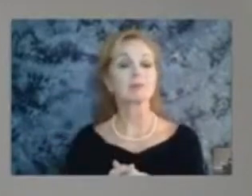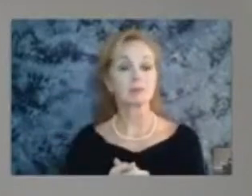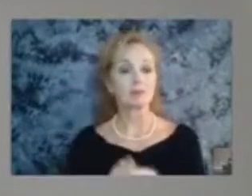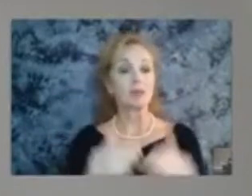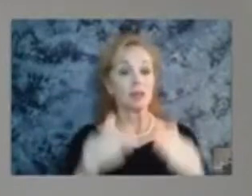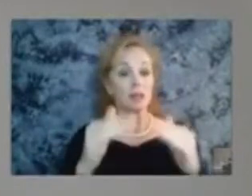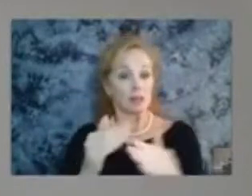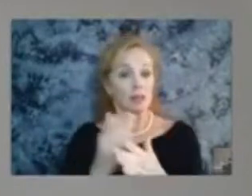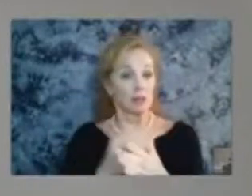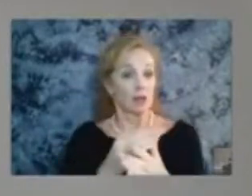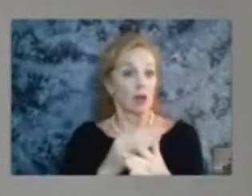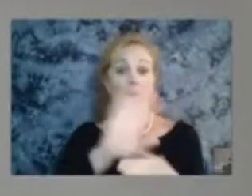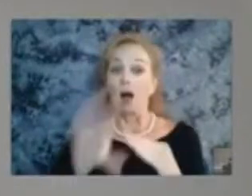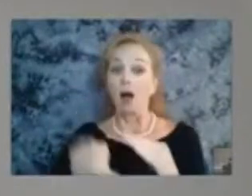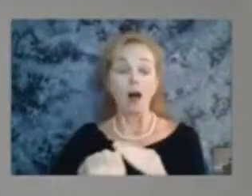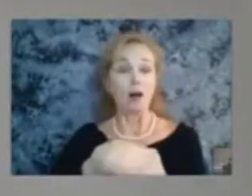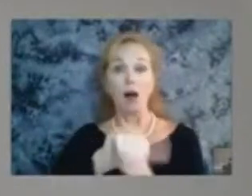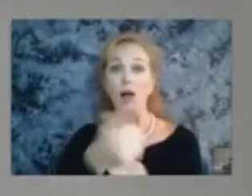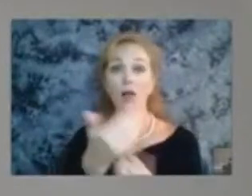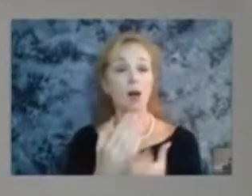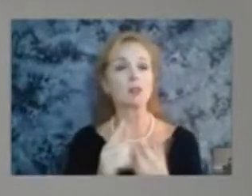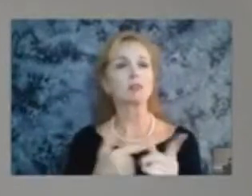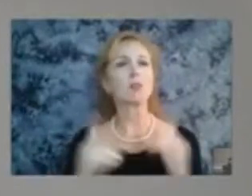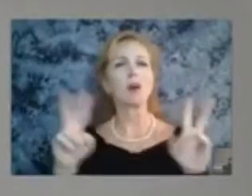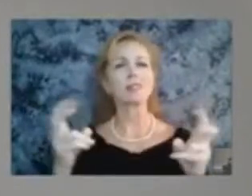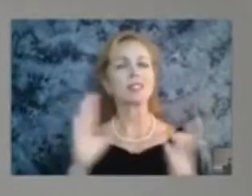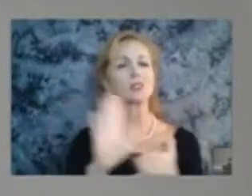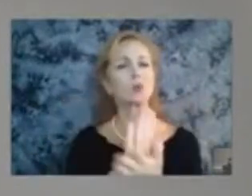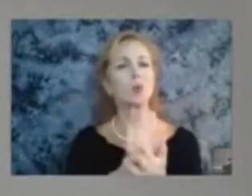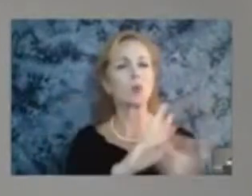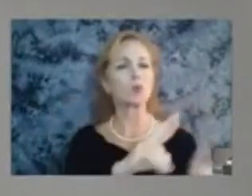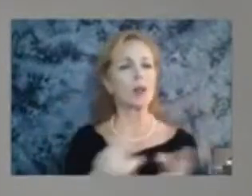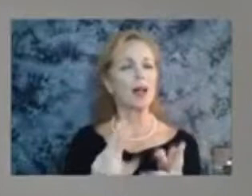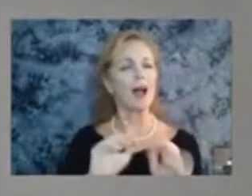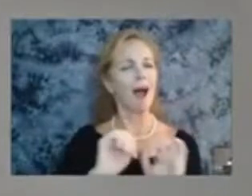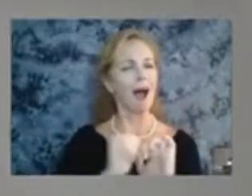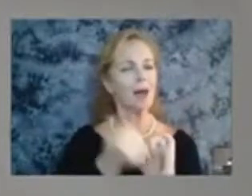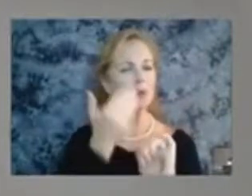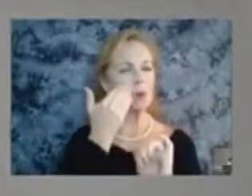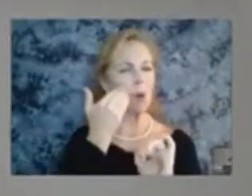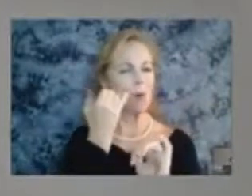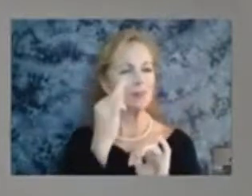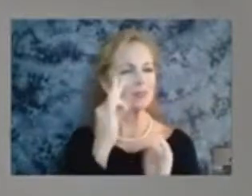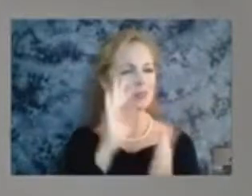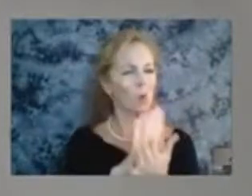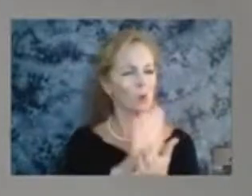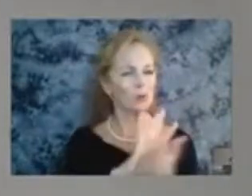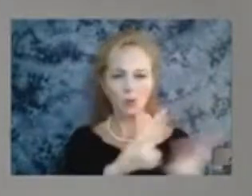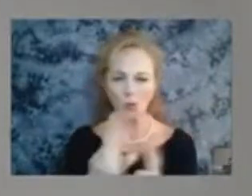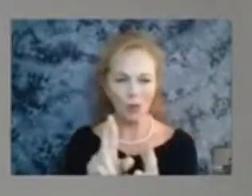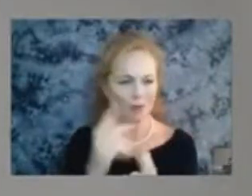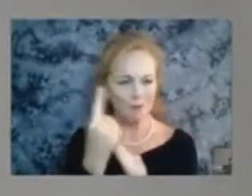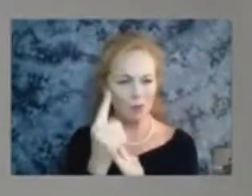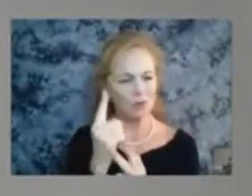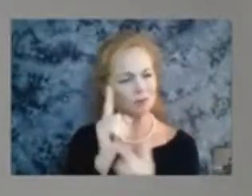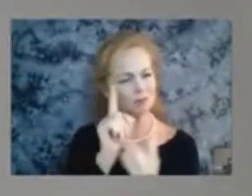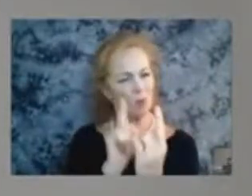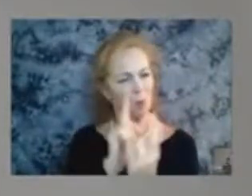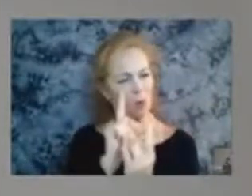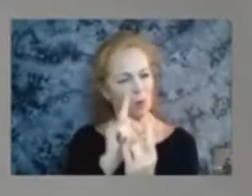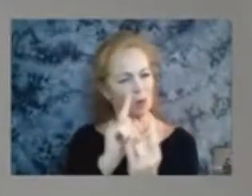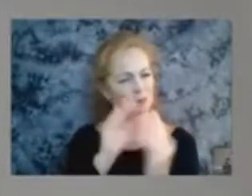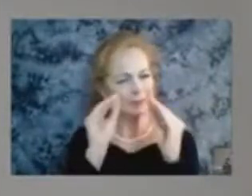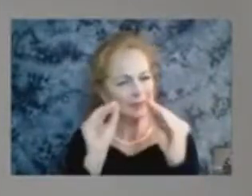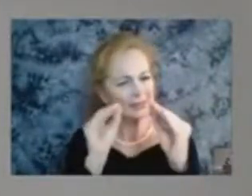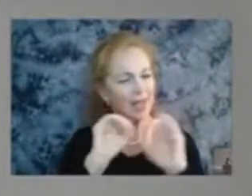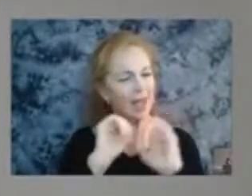work, which is school readiness. Specifically, how do we know our schools are ready for opening, for in-person instruction? And we know